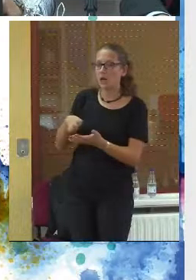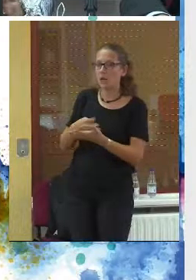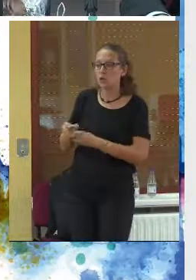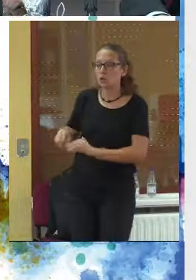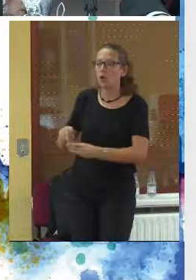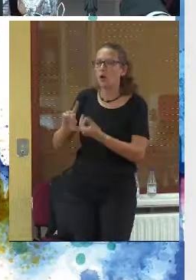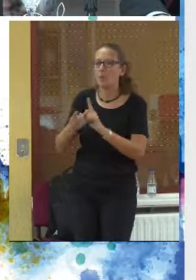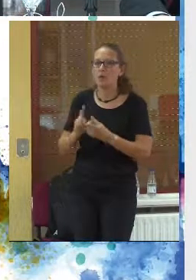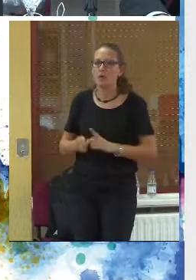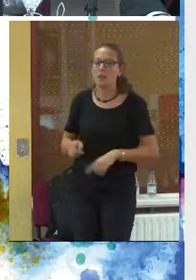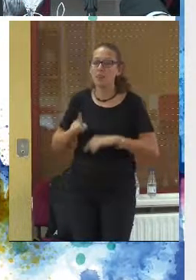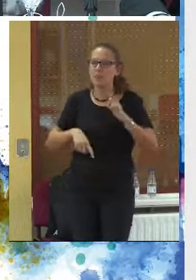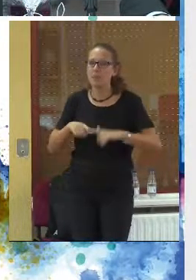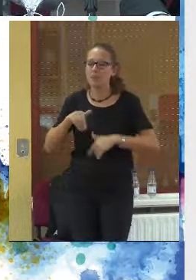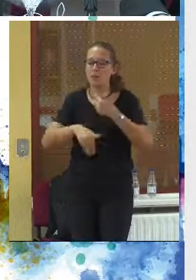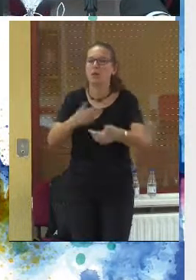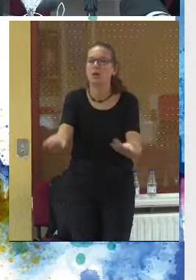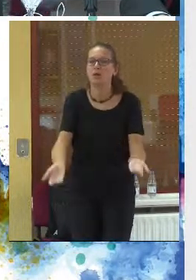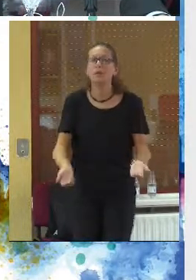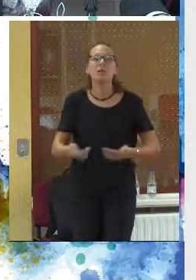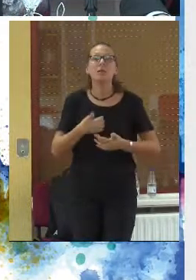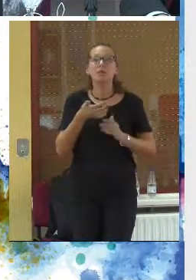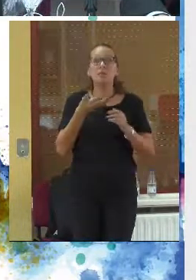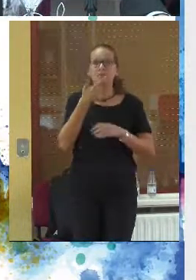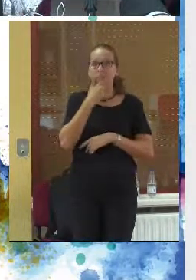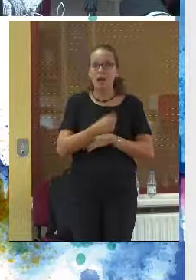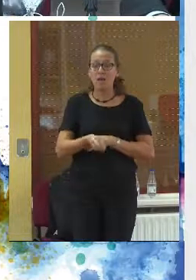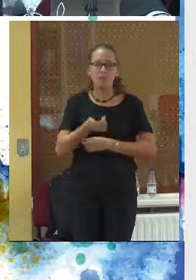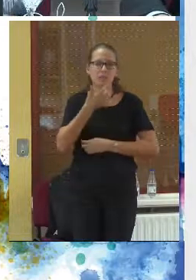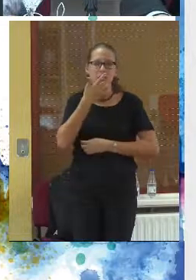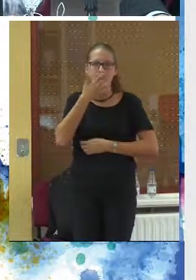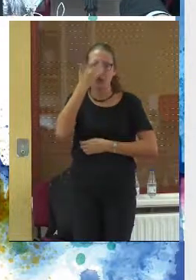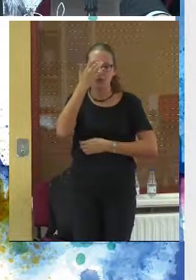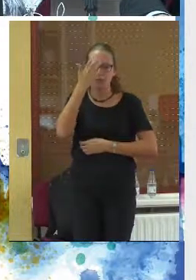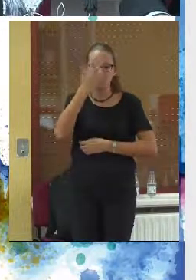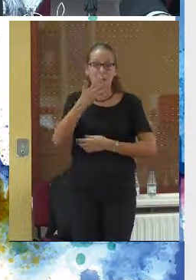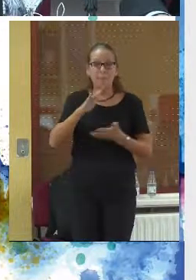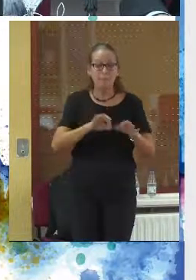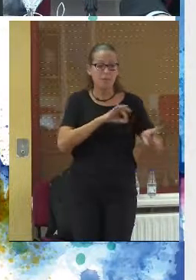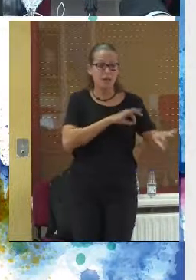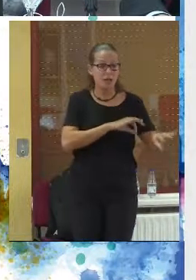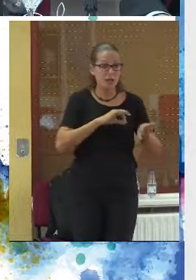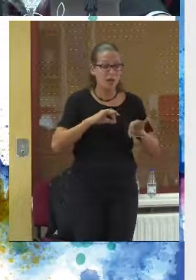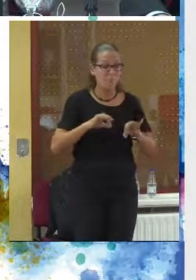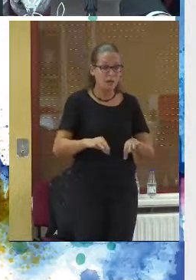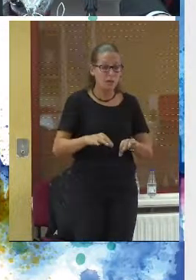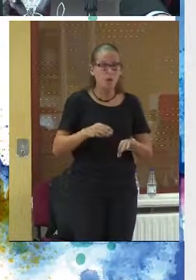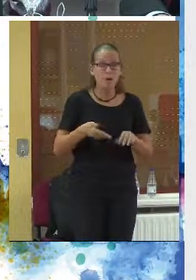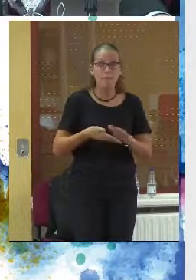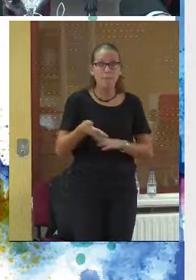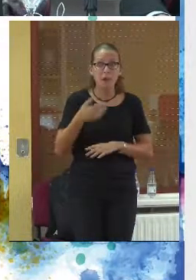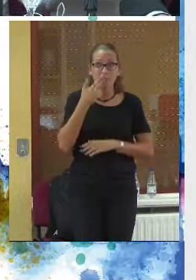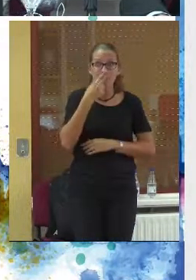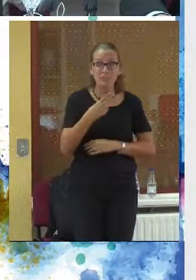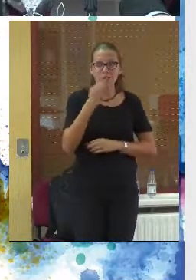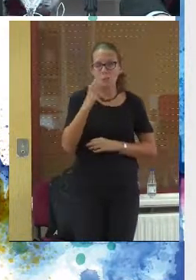calendar and the agenda employees have. So if you're on the bus traveling to